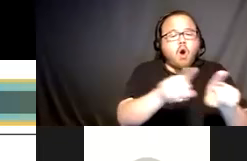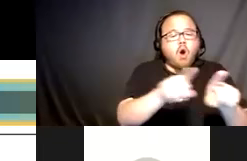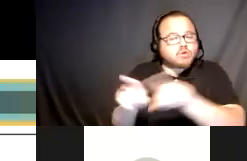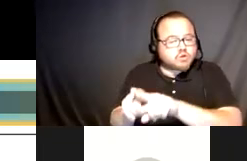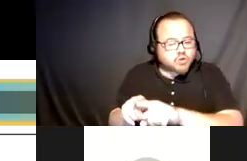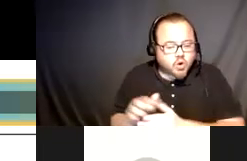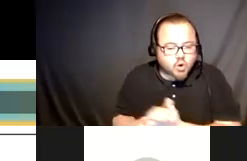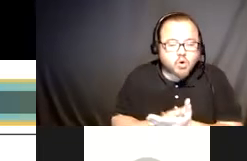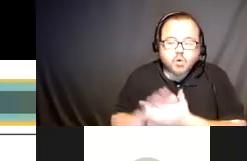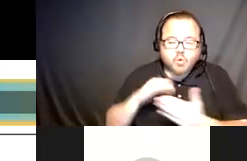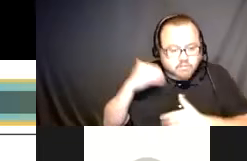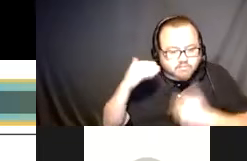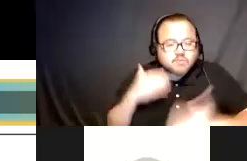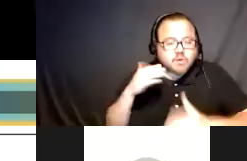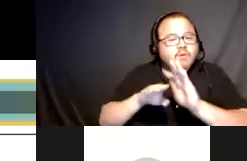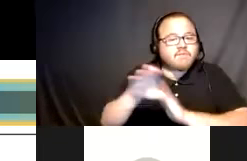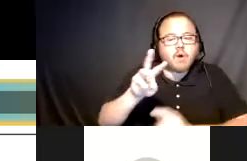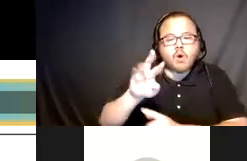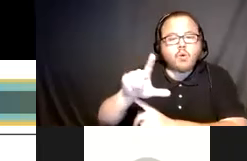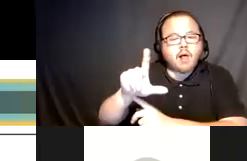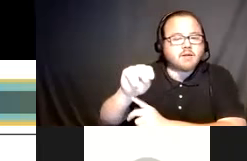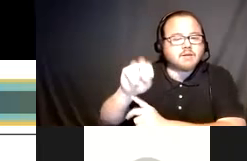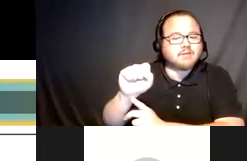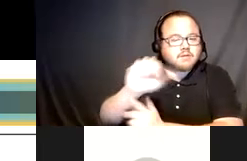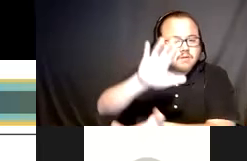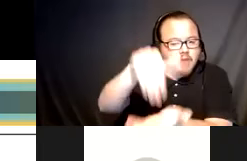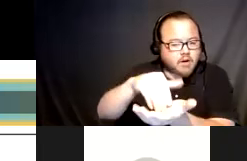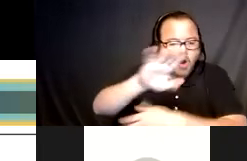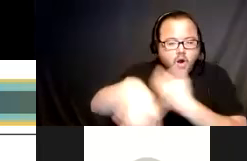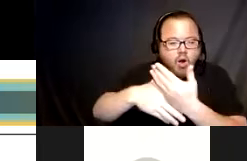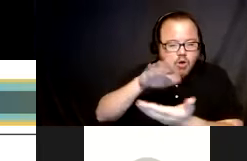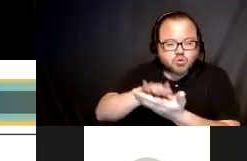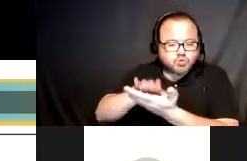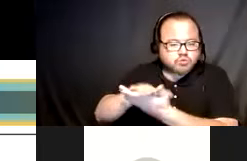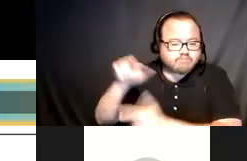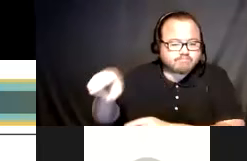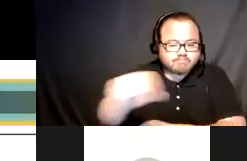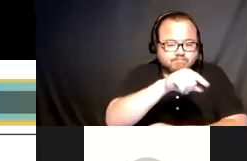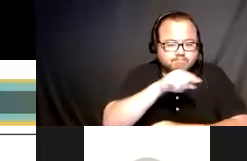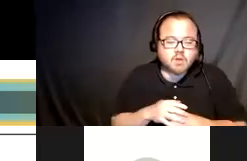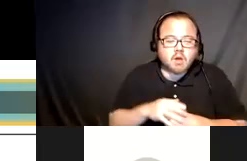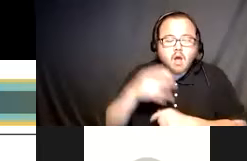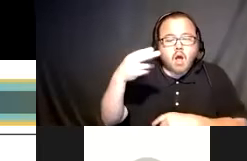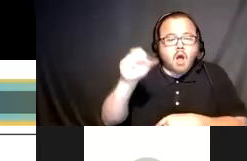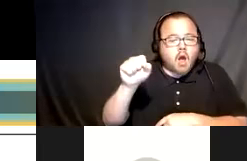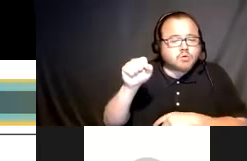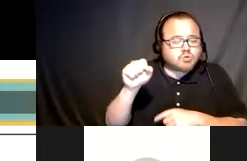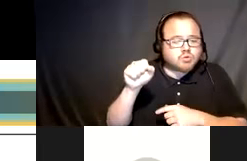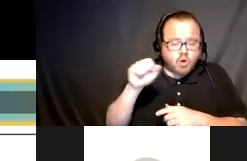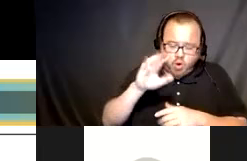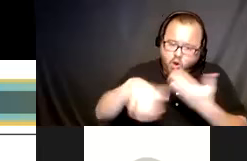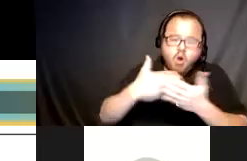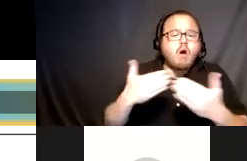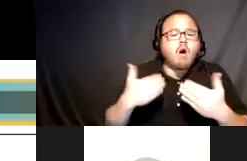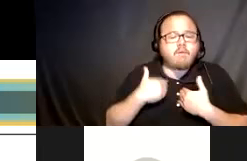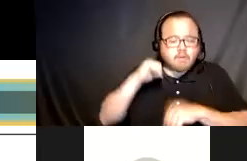are in the process of developing wellness centers at all of our school sites. Our high schools, almost all of them have them